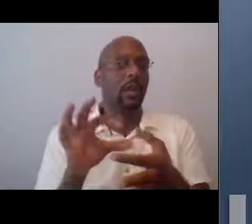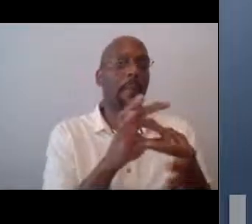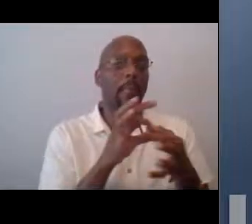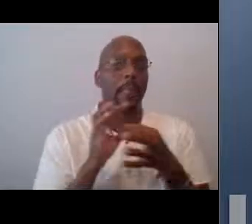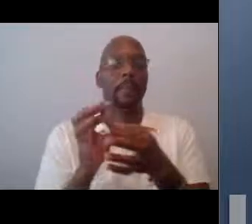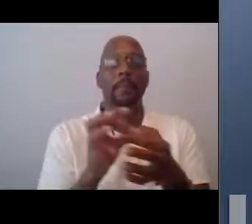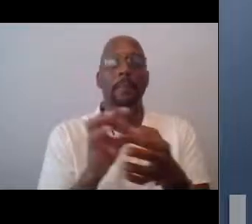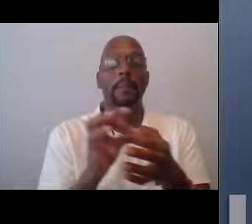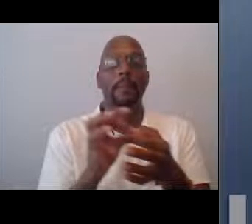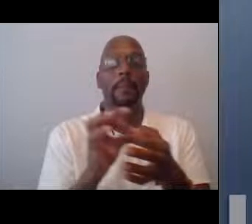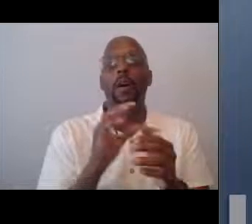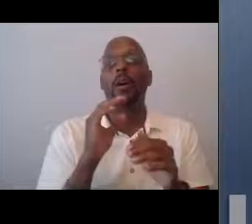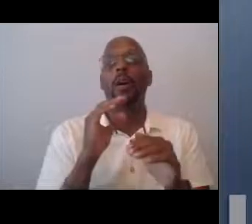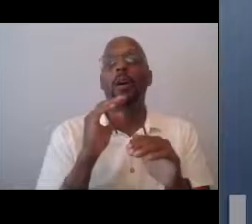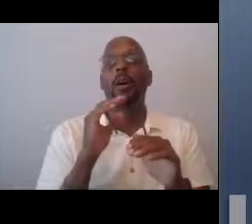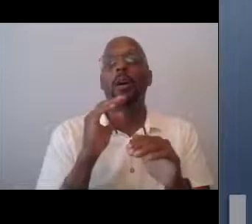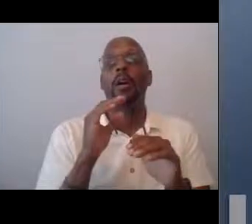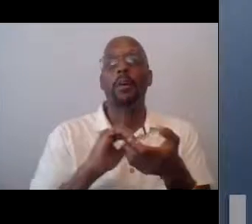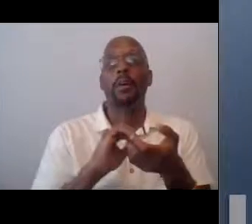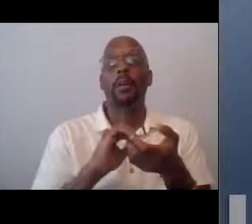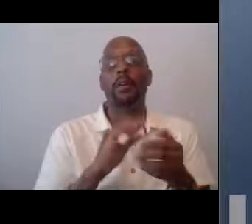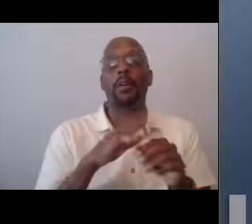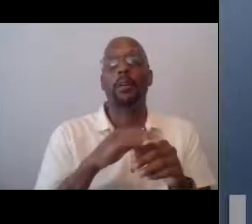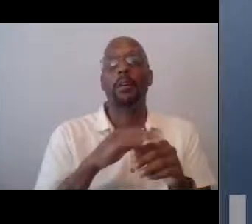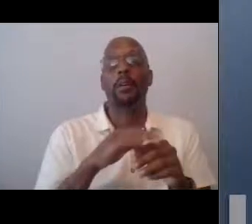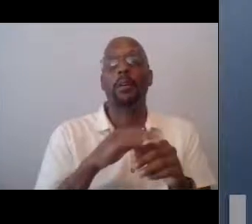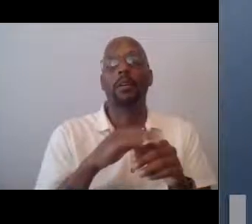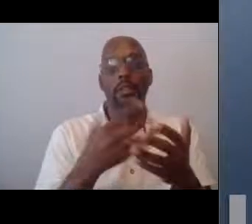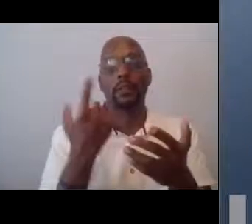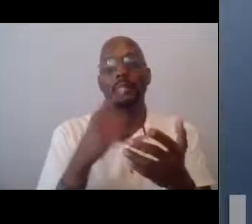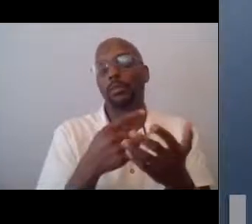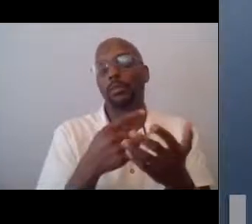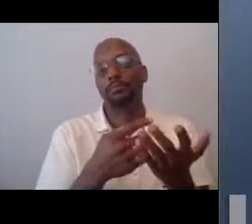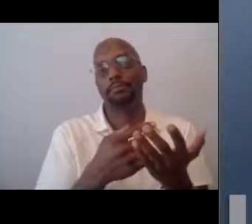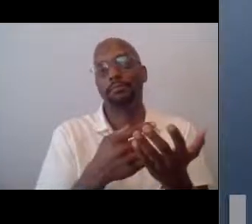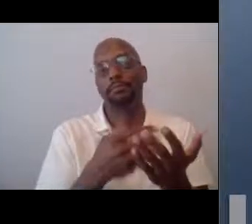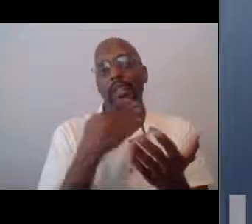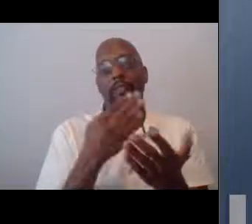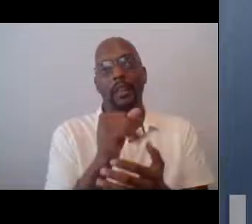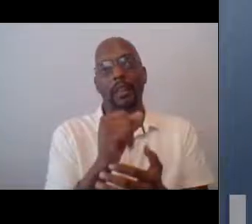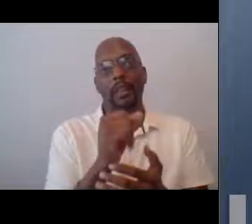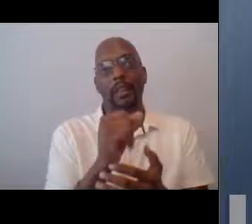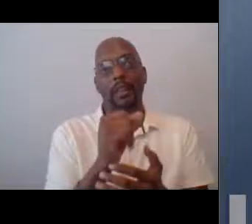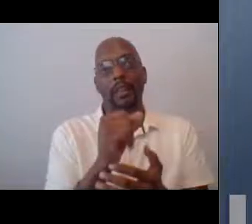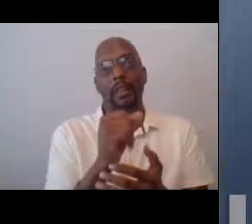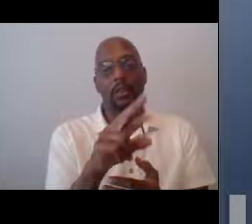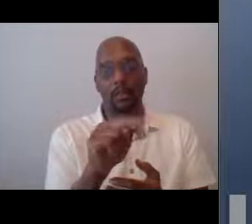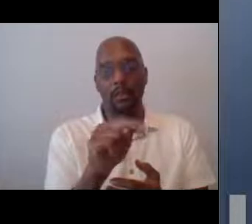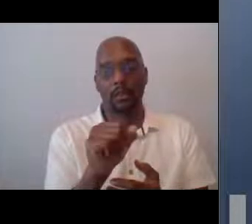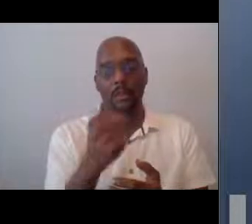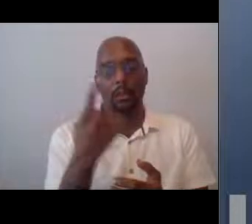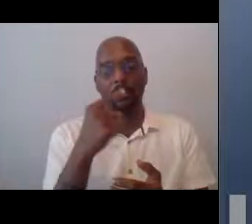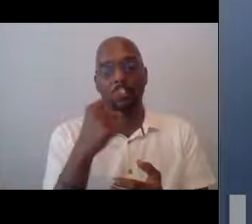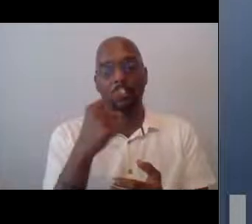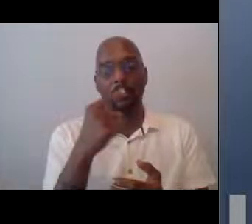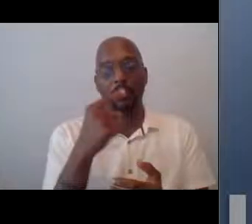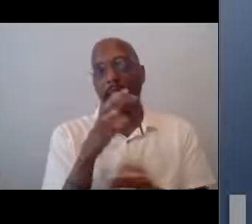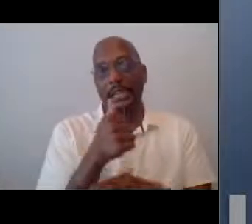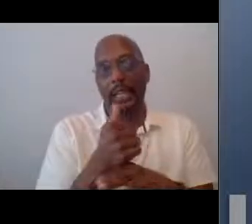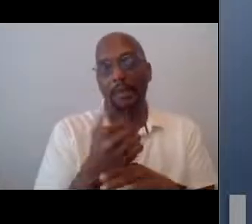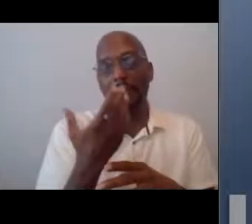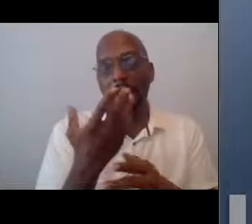CTC agenda as an informational item. Thank you to Caltrans for providing this engagement, as the CSIS has been an issue of concern